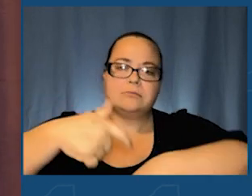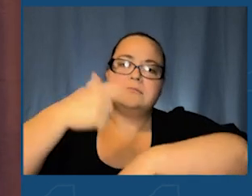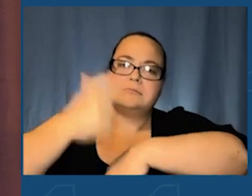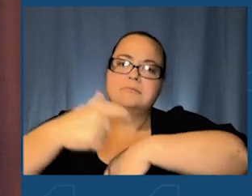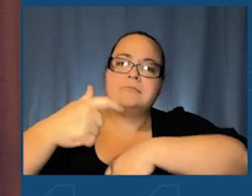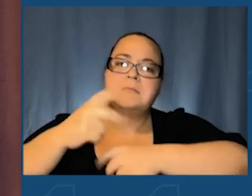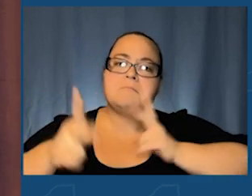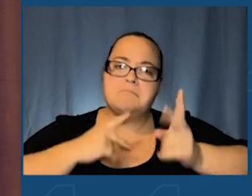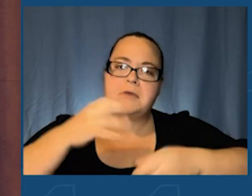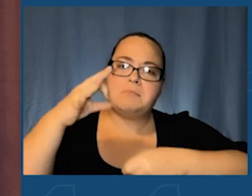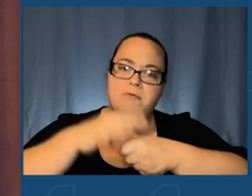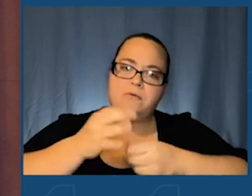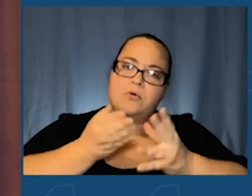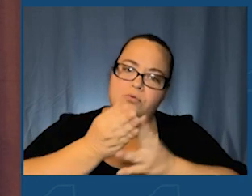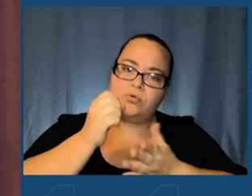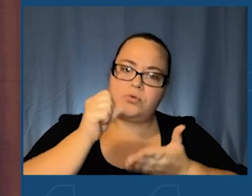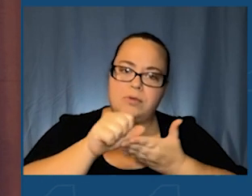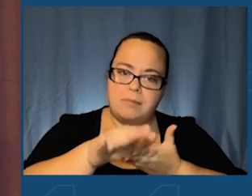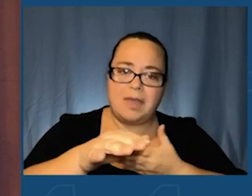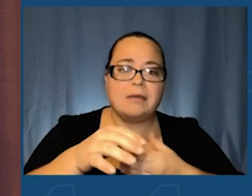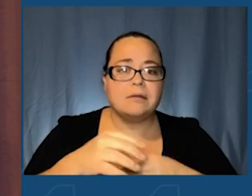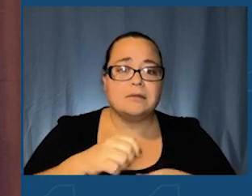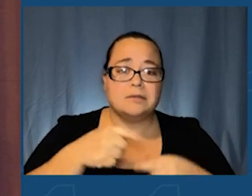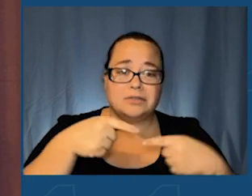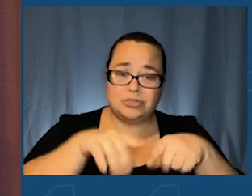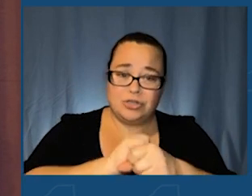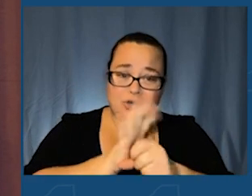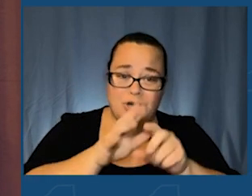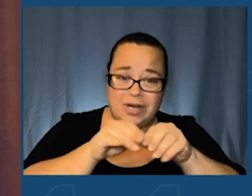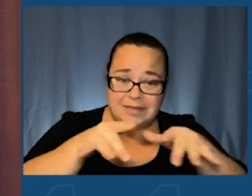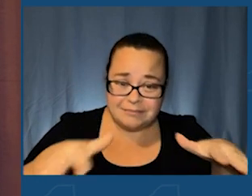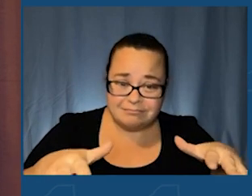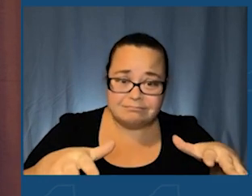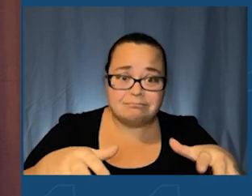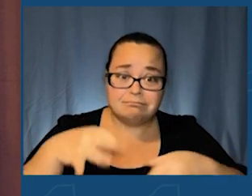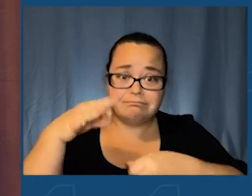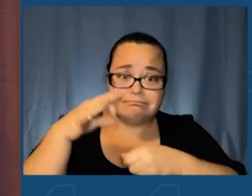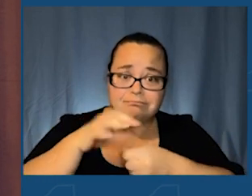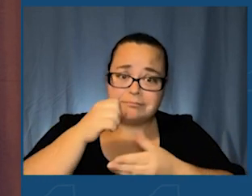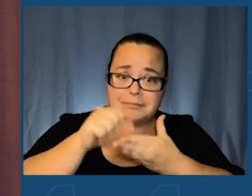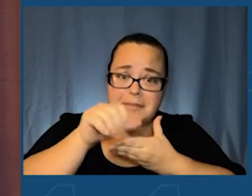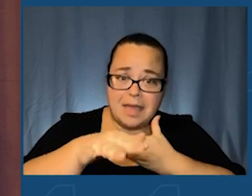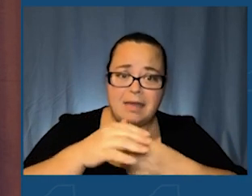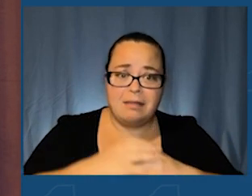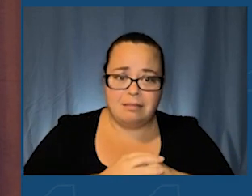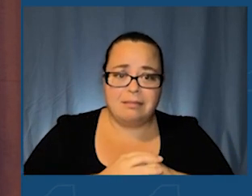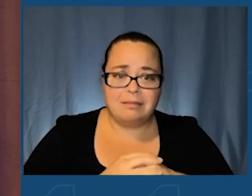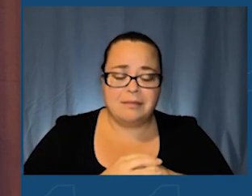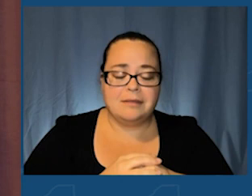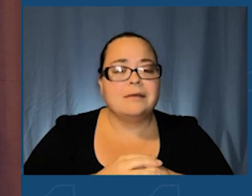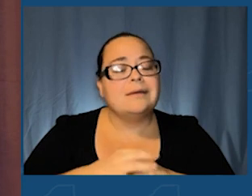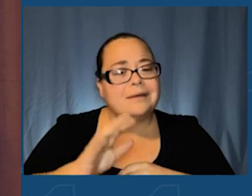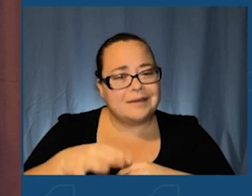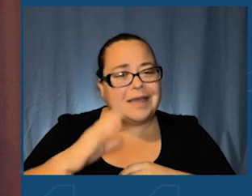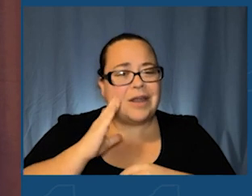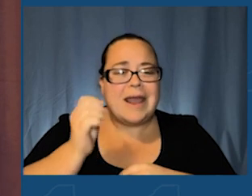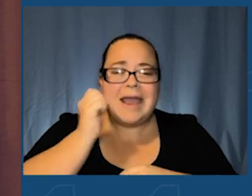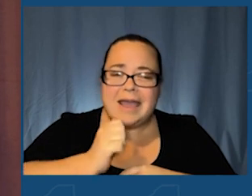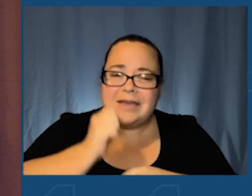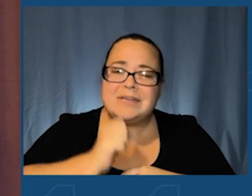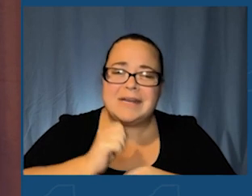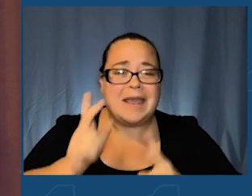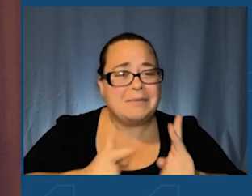the pandemic. We can do this. And we know that every day people are so busy. I just described what a day is